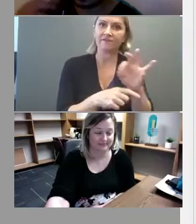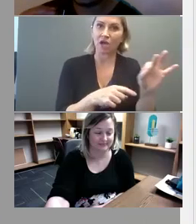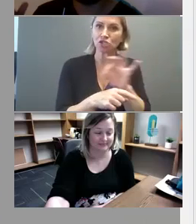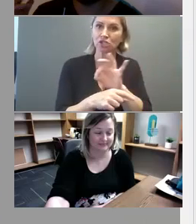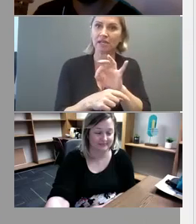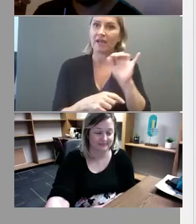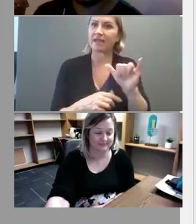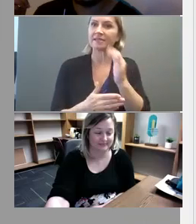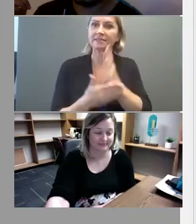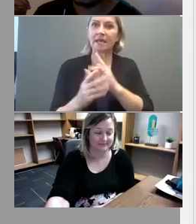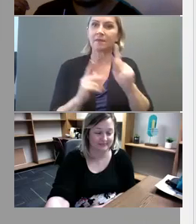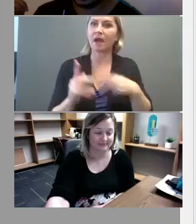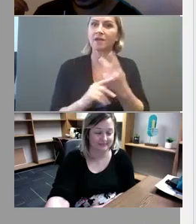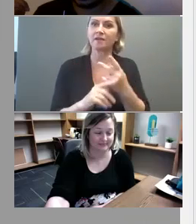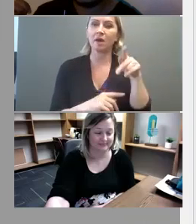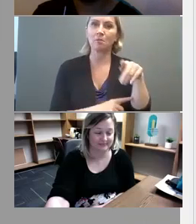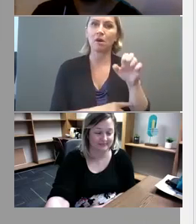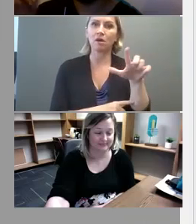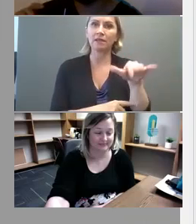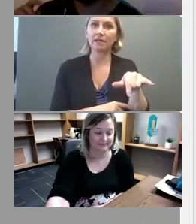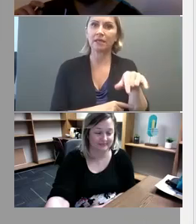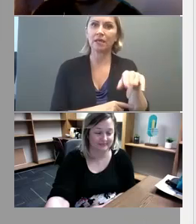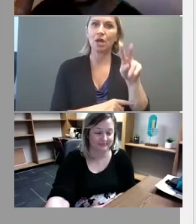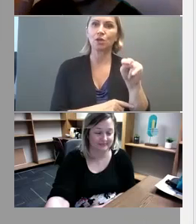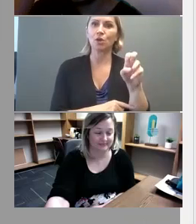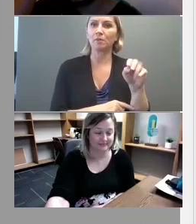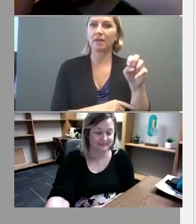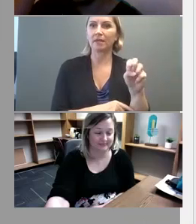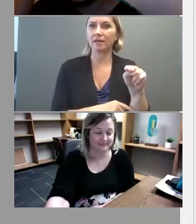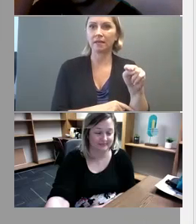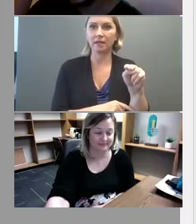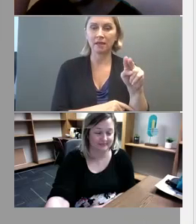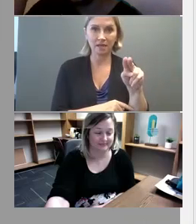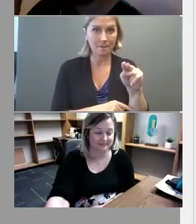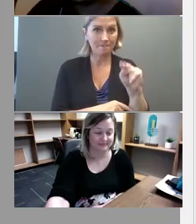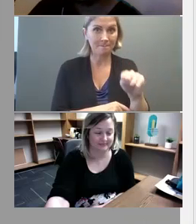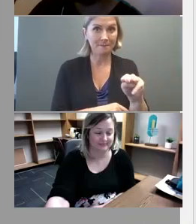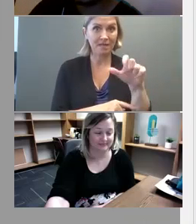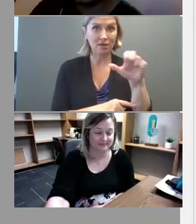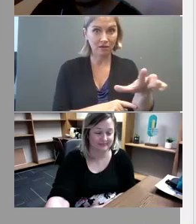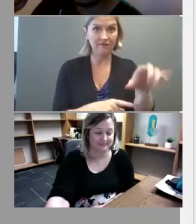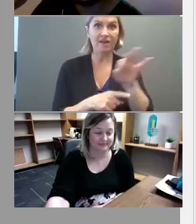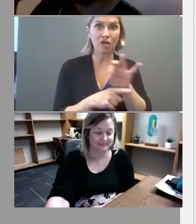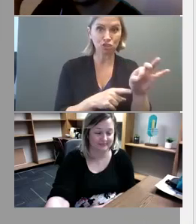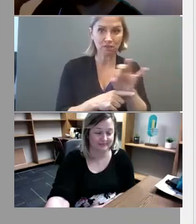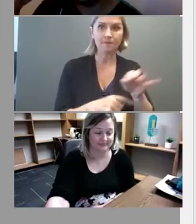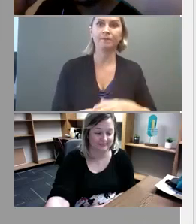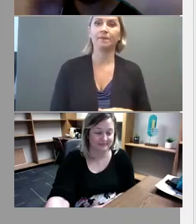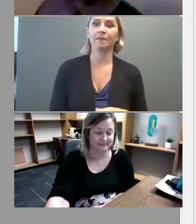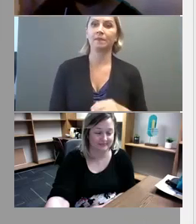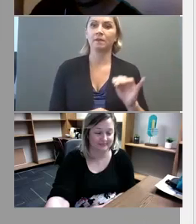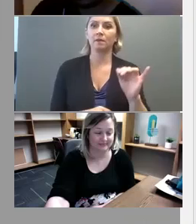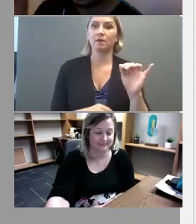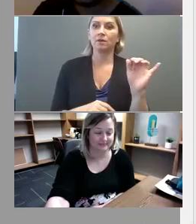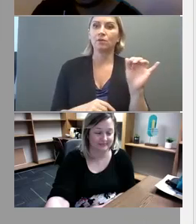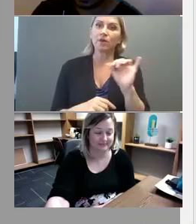some sort of a polynomial function. We'll look into a case where we can sort of also work with log n values,